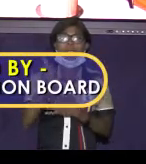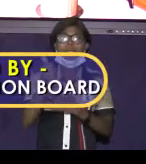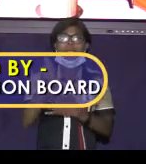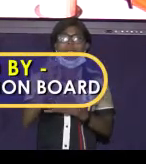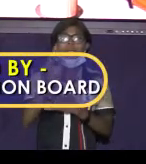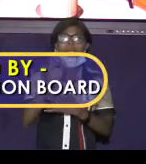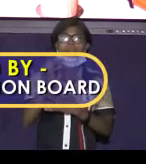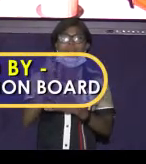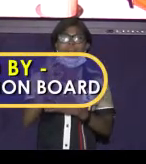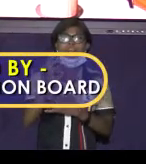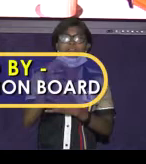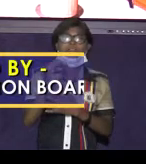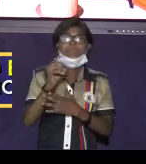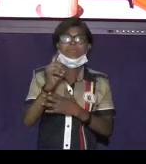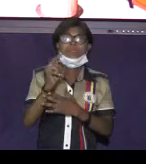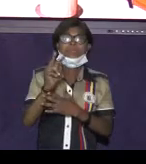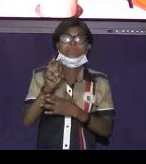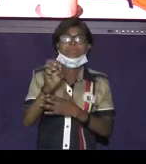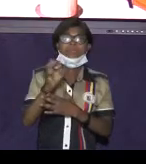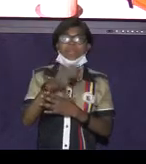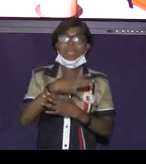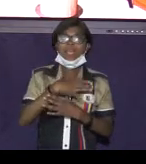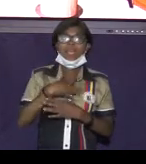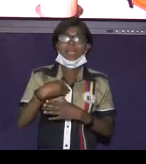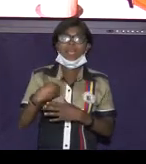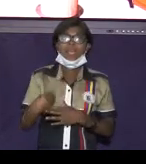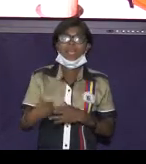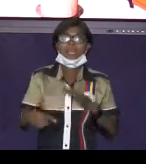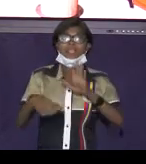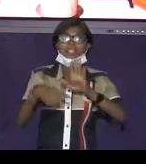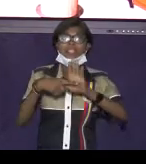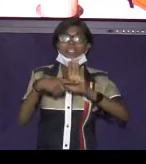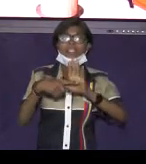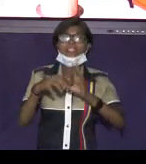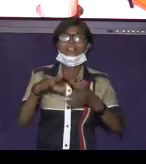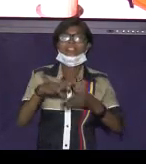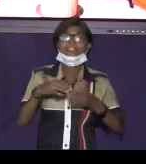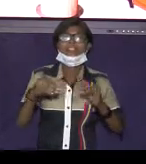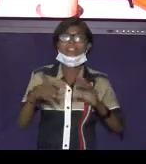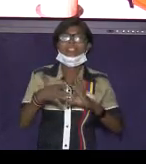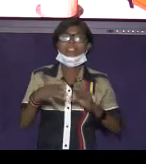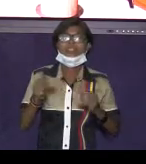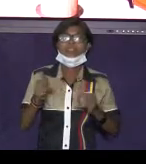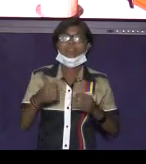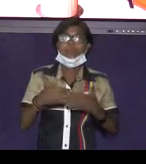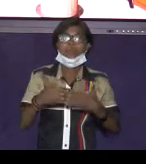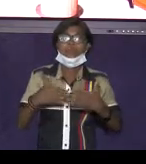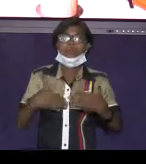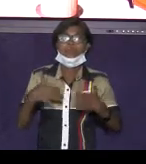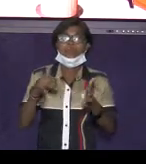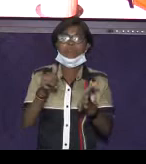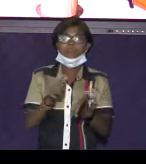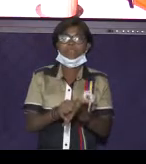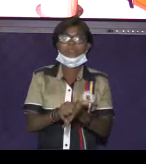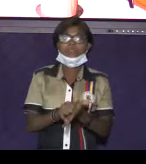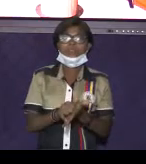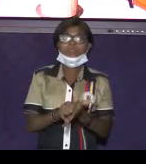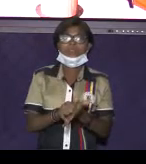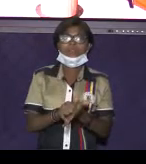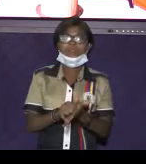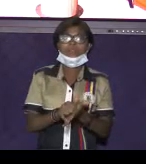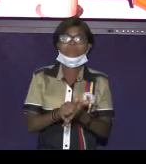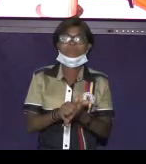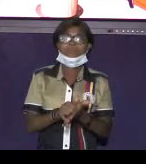sentences. The use of affirmative and negative sentences. Before we go into the learning objective for today's